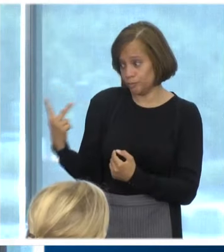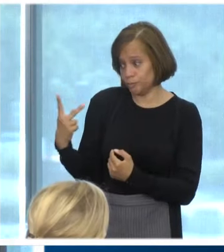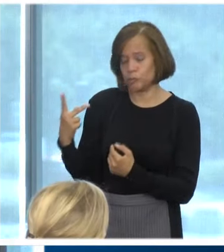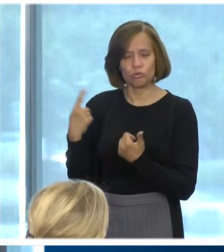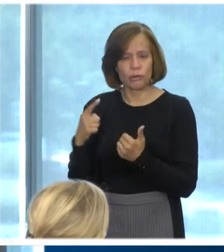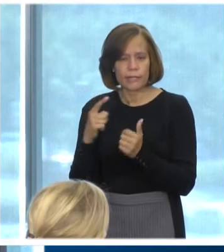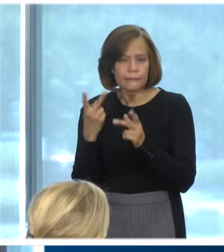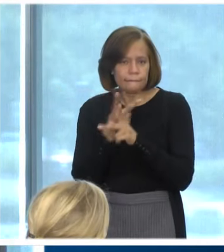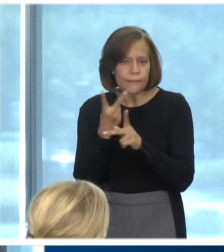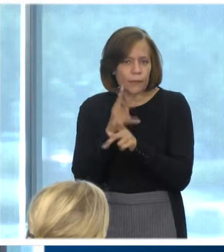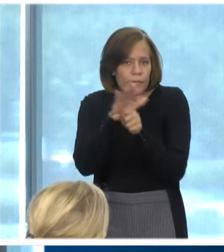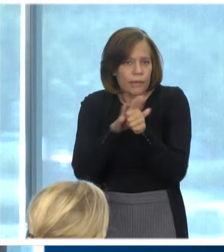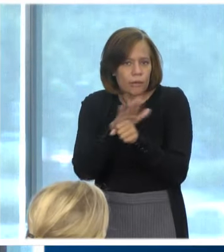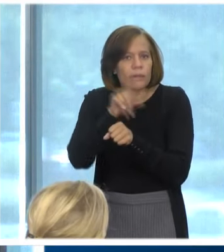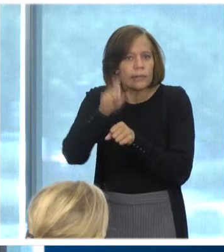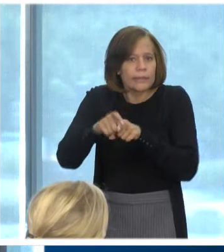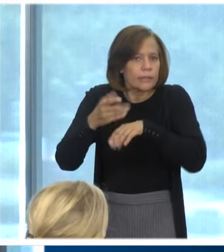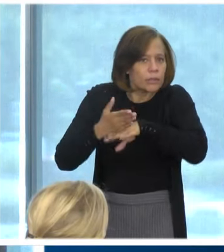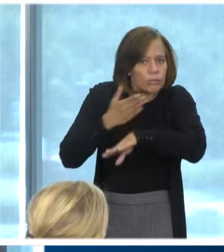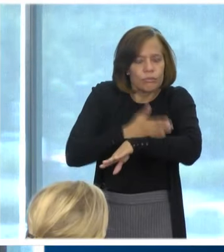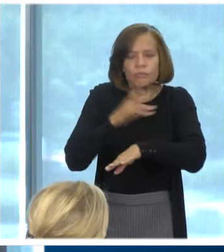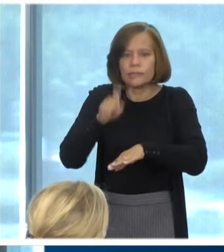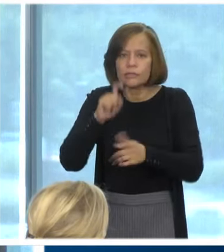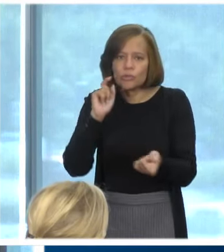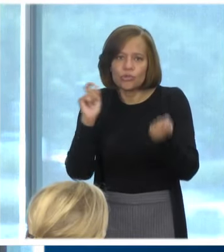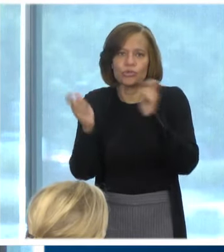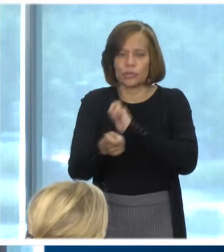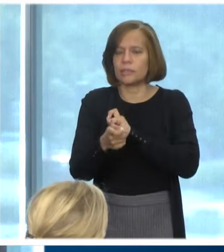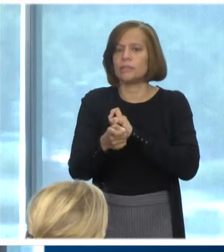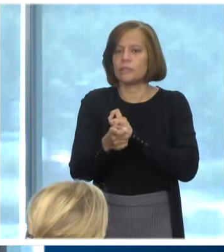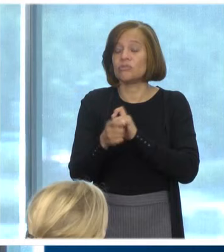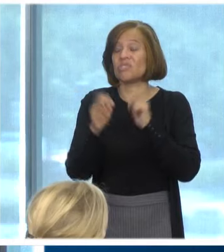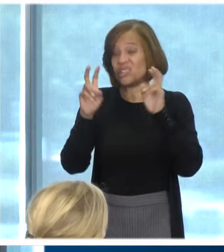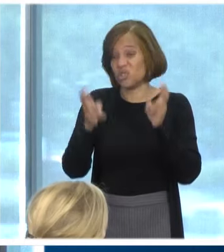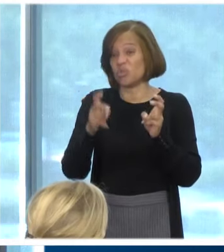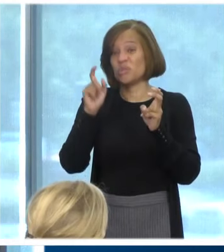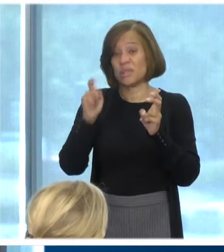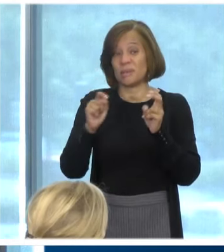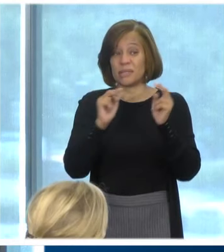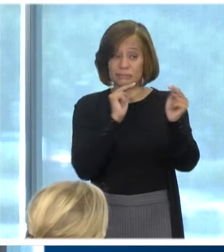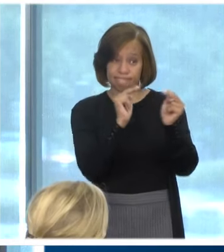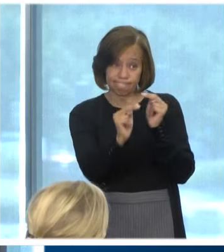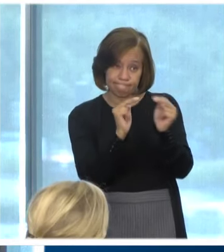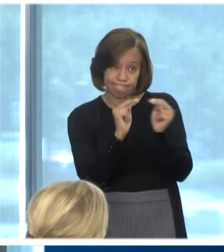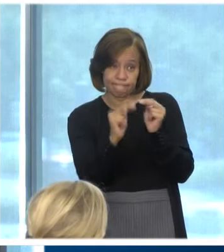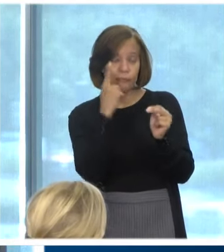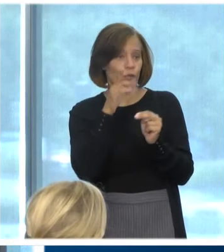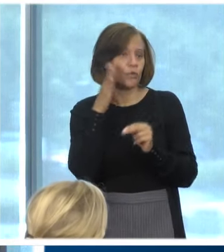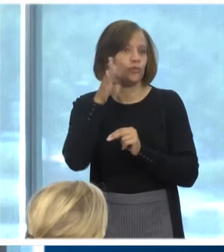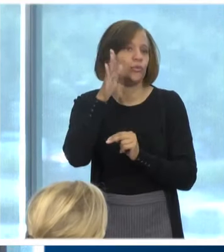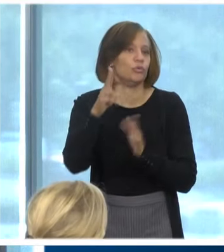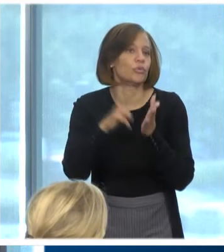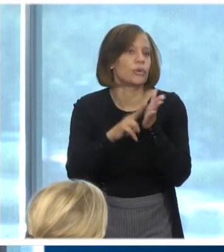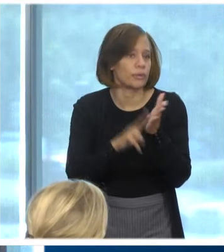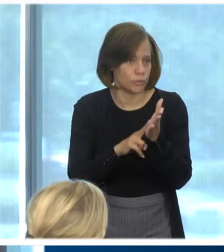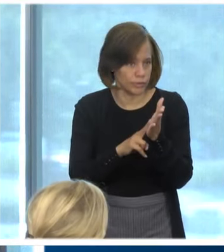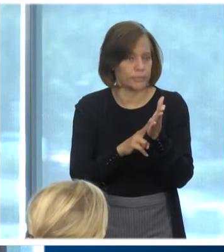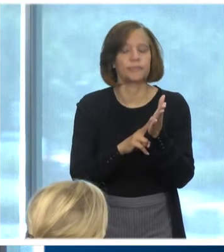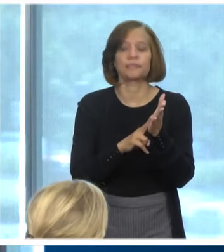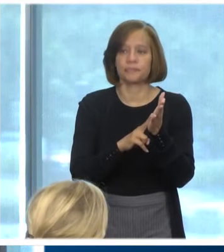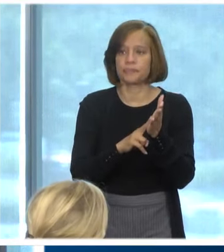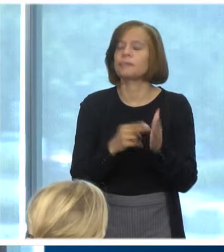and policies that need to be changed, including issues that need to be negotiated in future contracts.